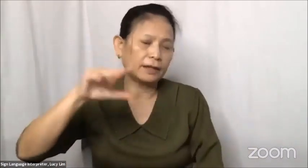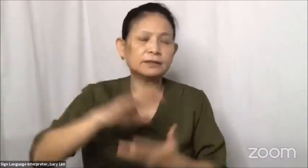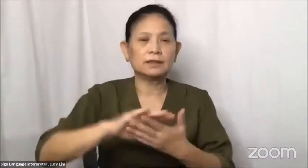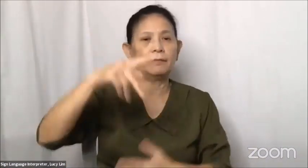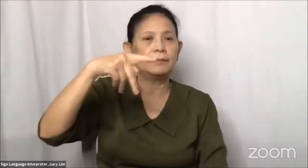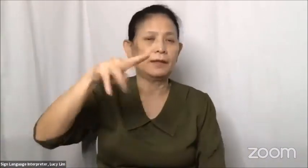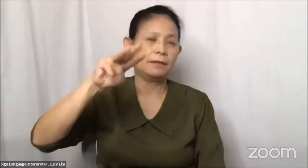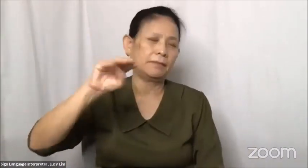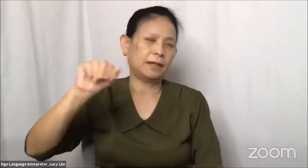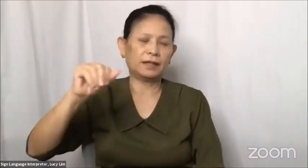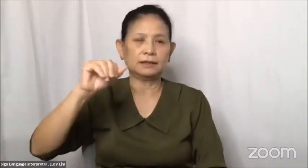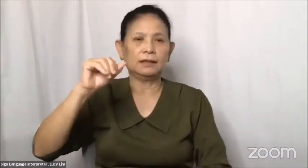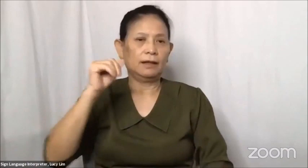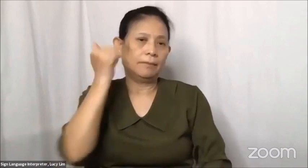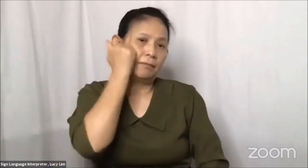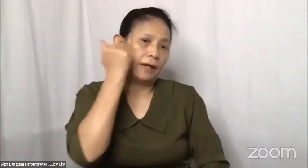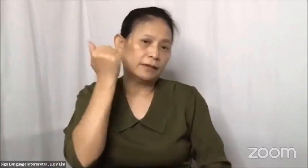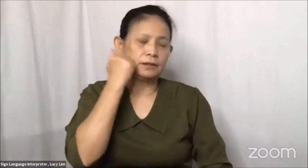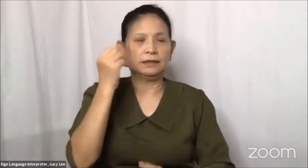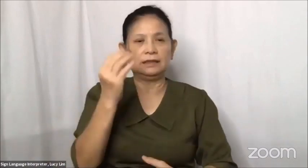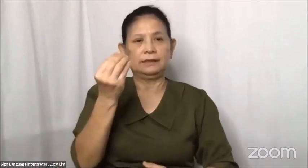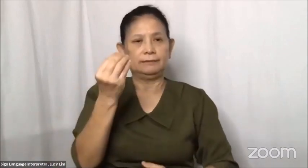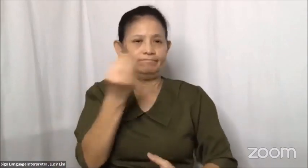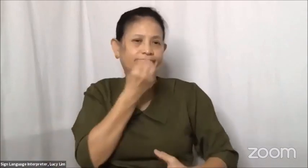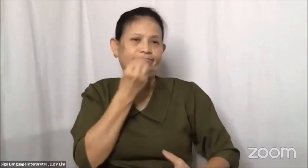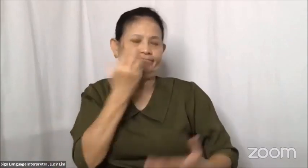PMDD, eating disorder,